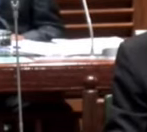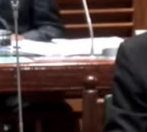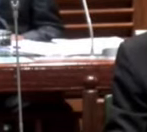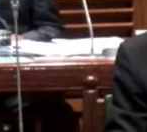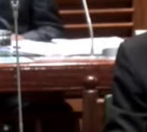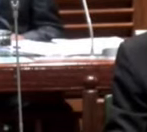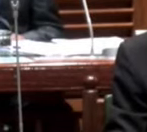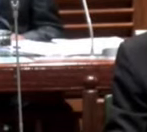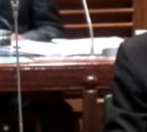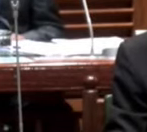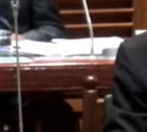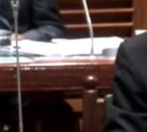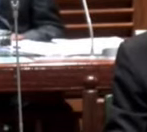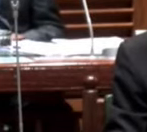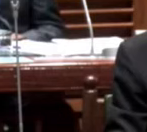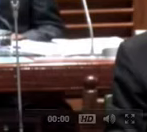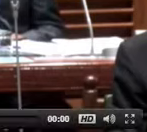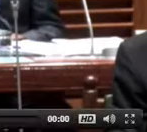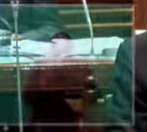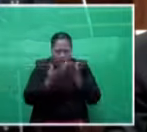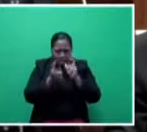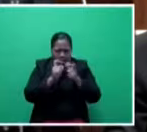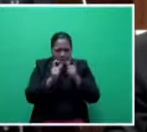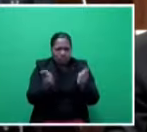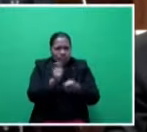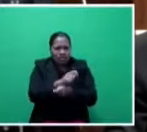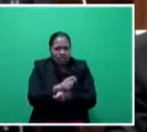conditions as we experience climate change and the disruptive